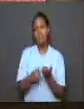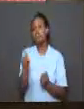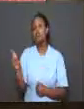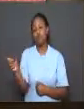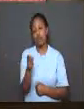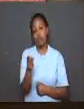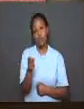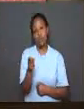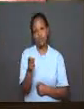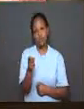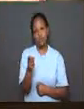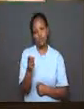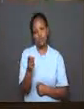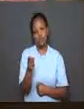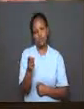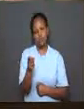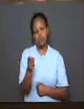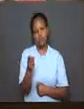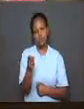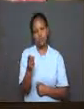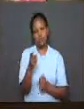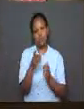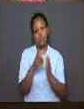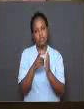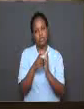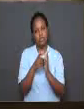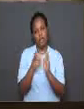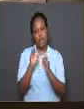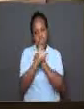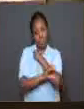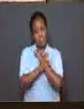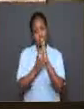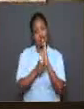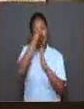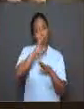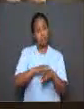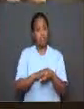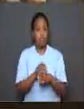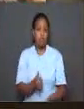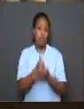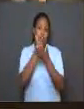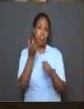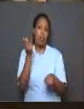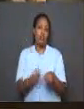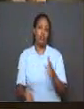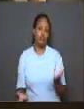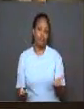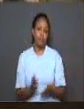will be unable to assist in the development of their country.